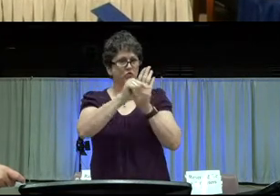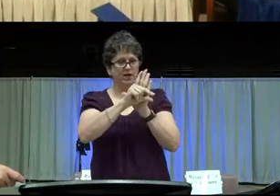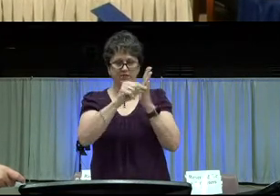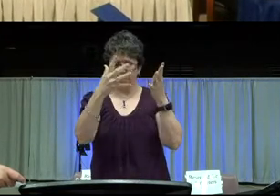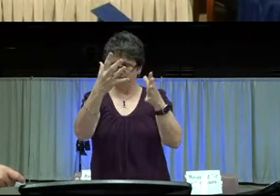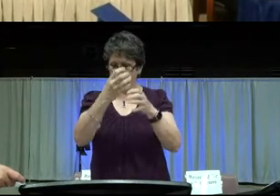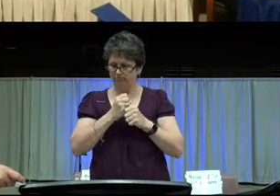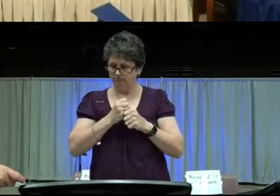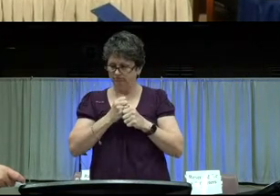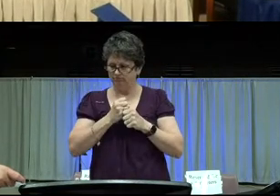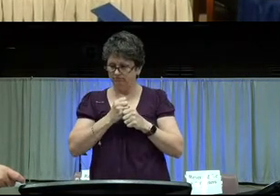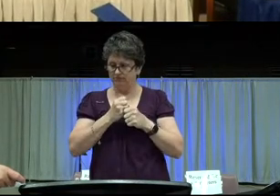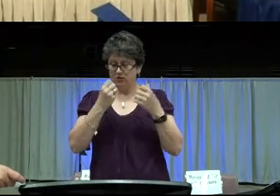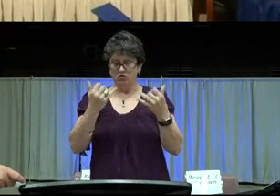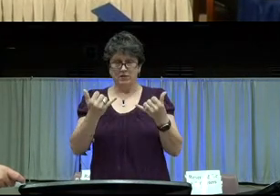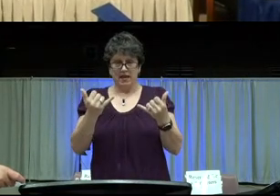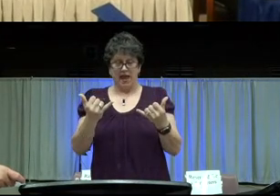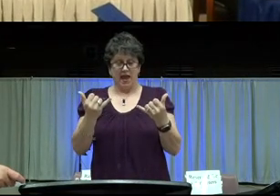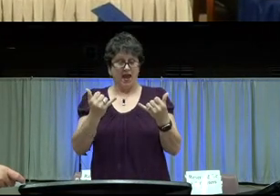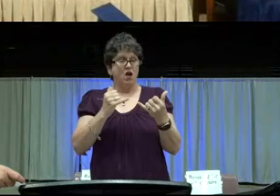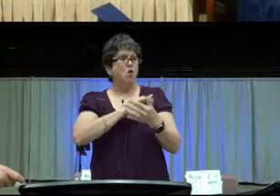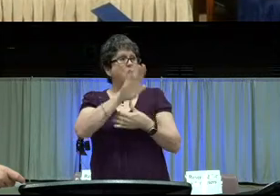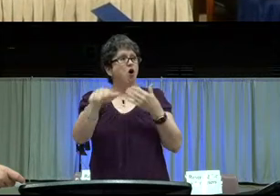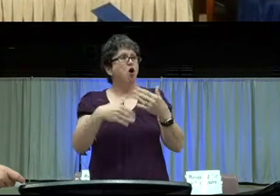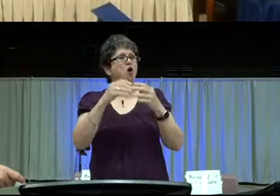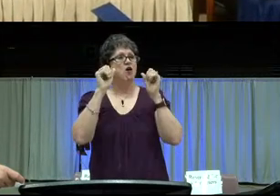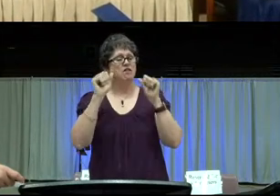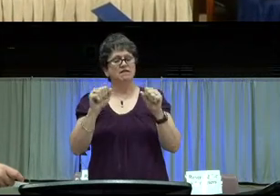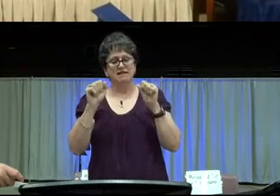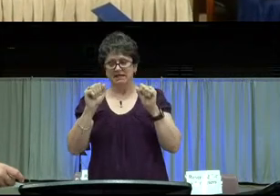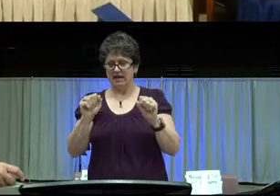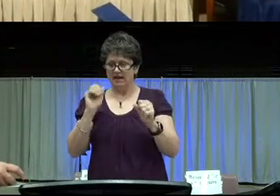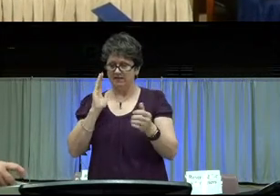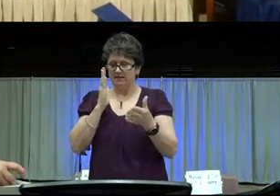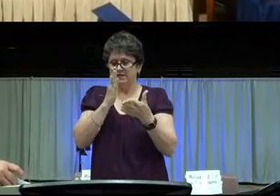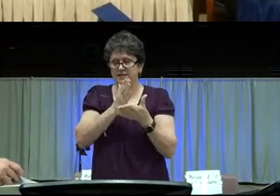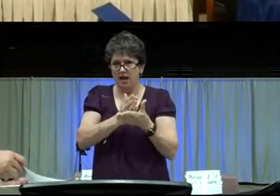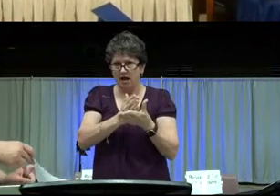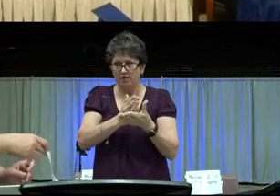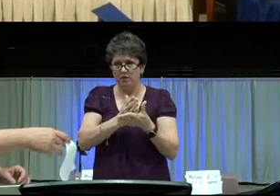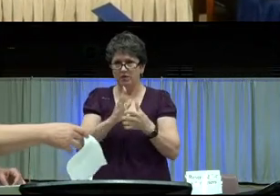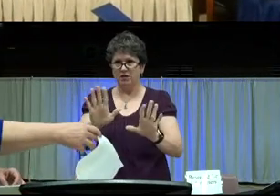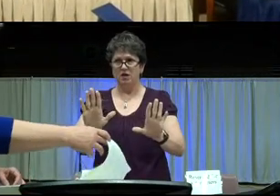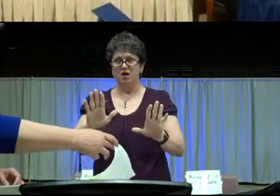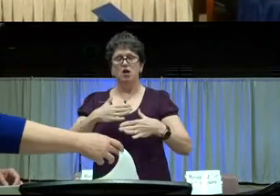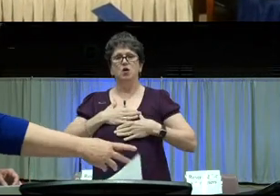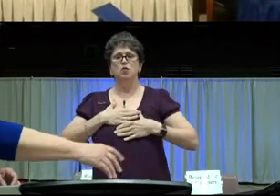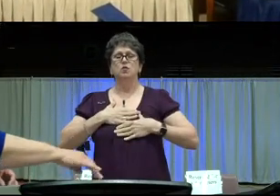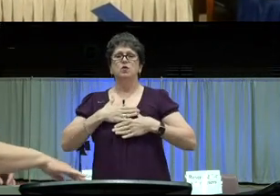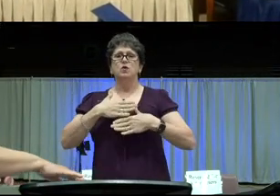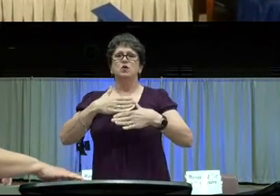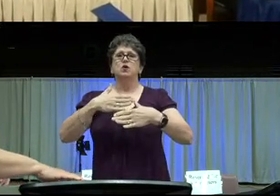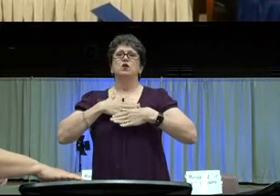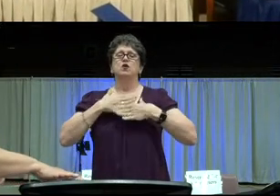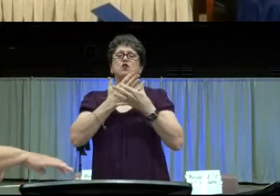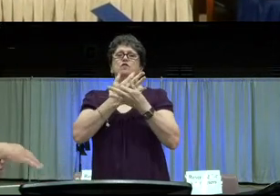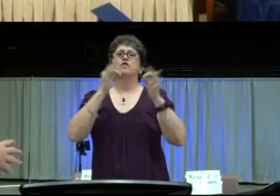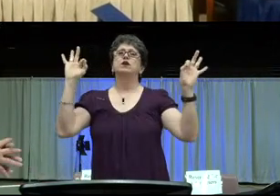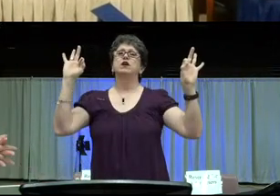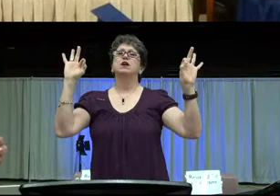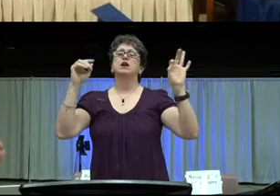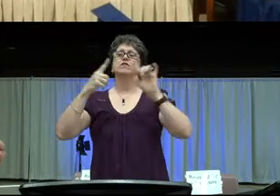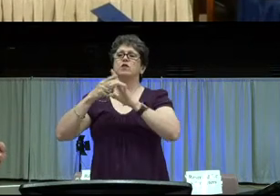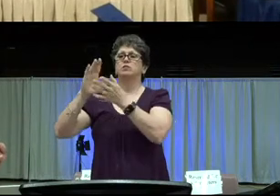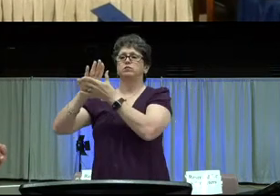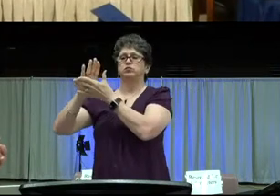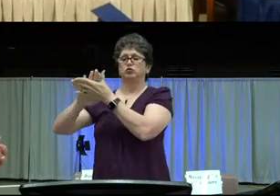given. Today, we can all stop to take a breath free from scholastic